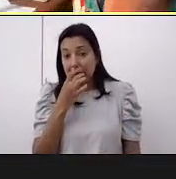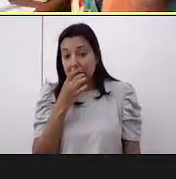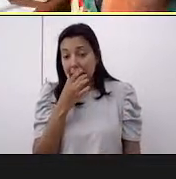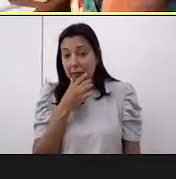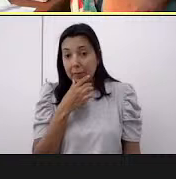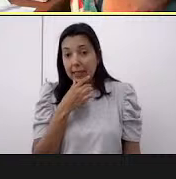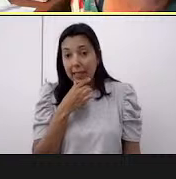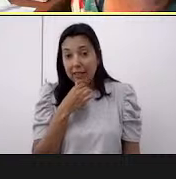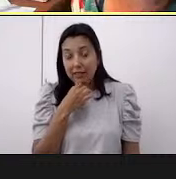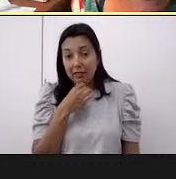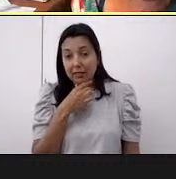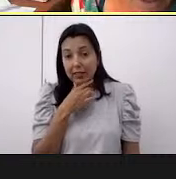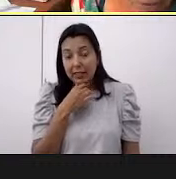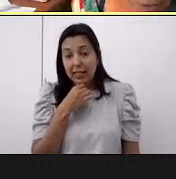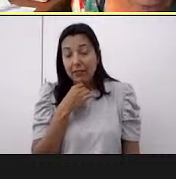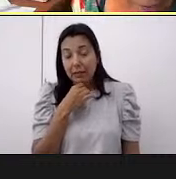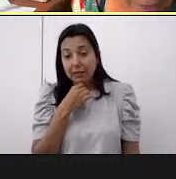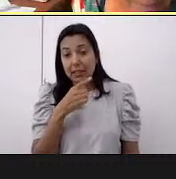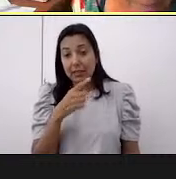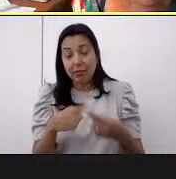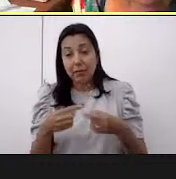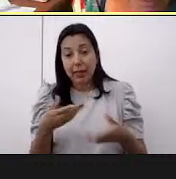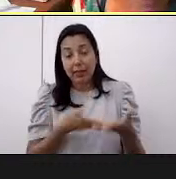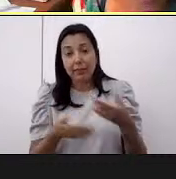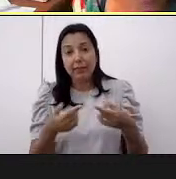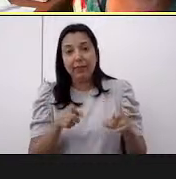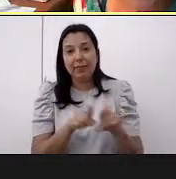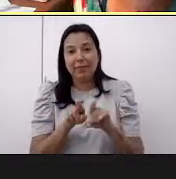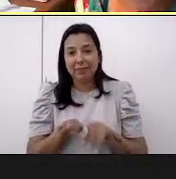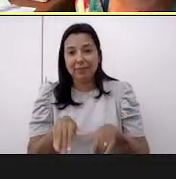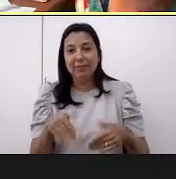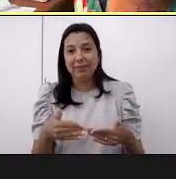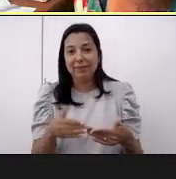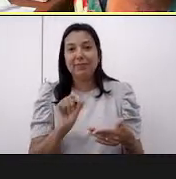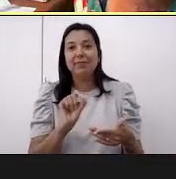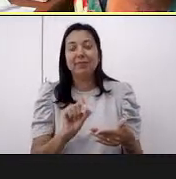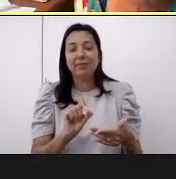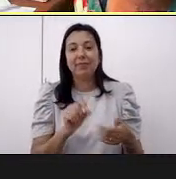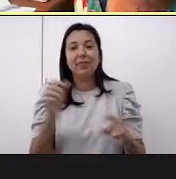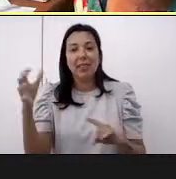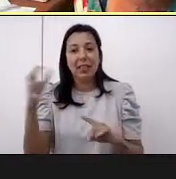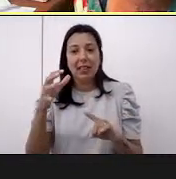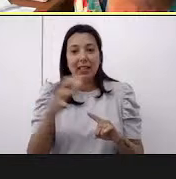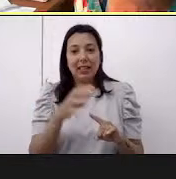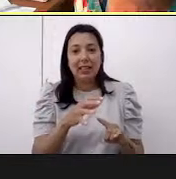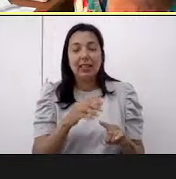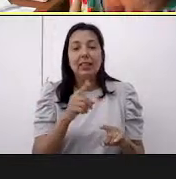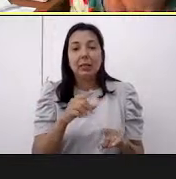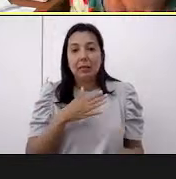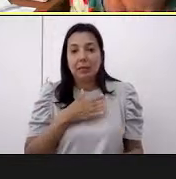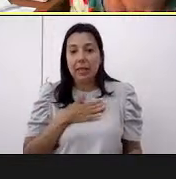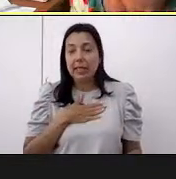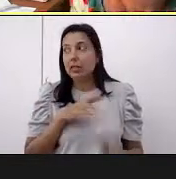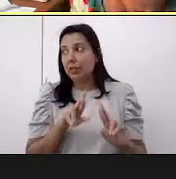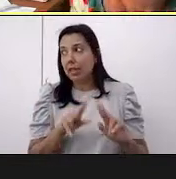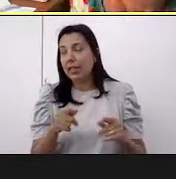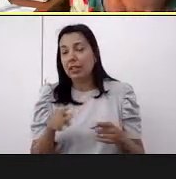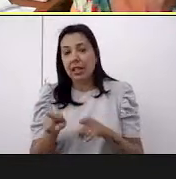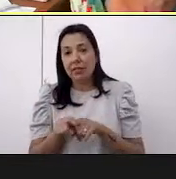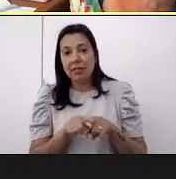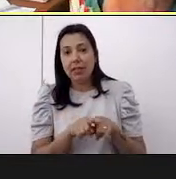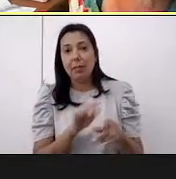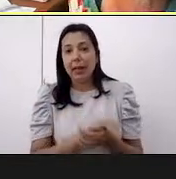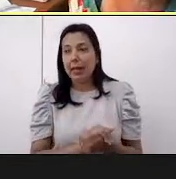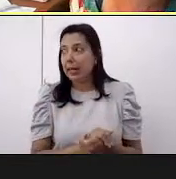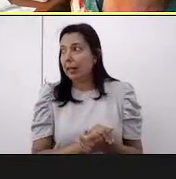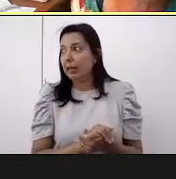So it's not only influencing, in my view, their role is not only the role of lobbying,